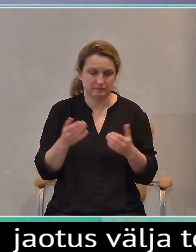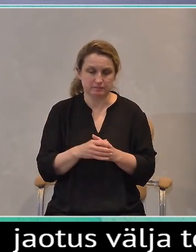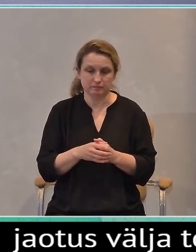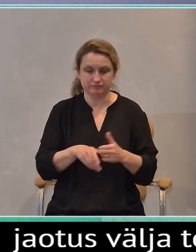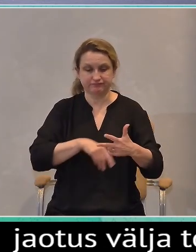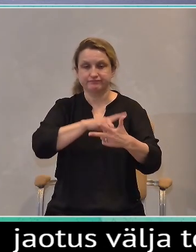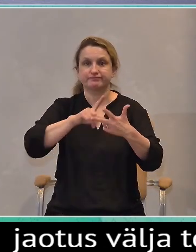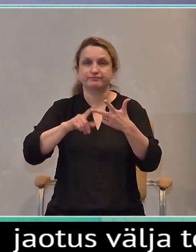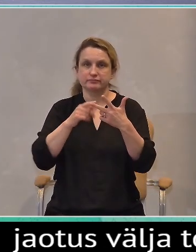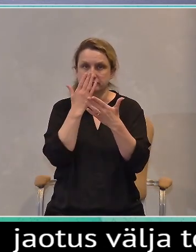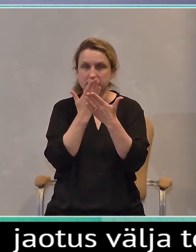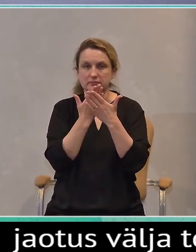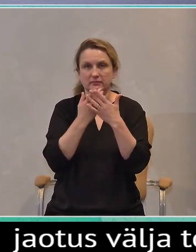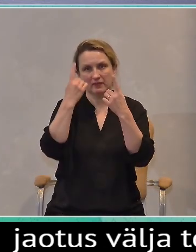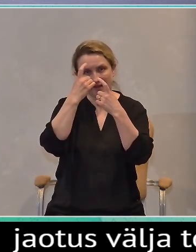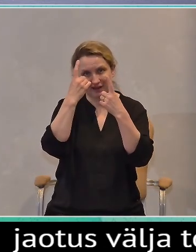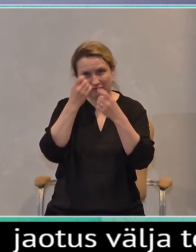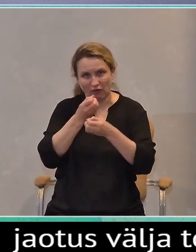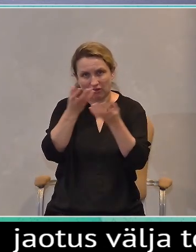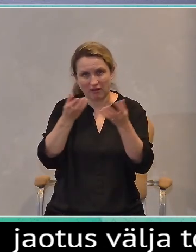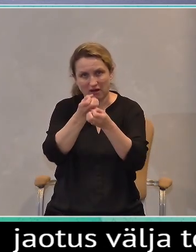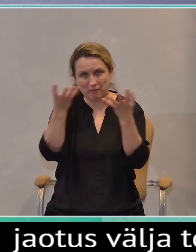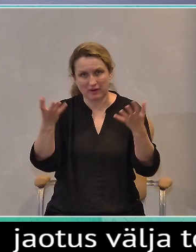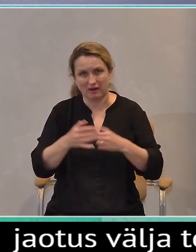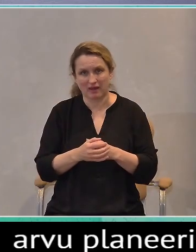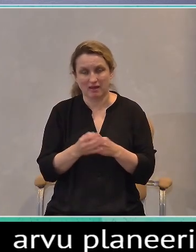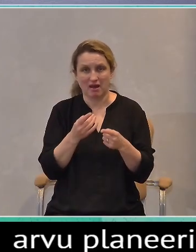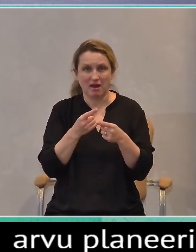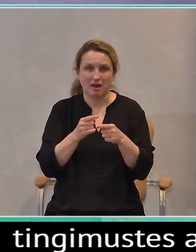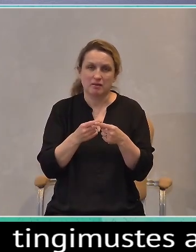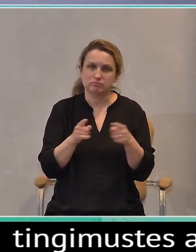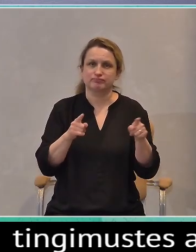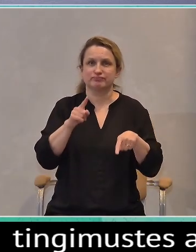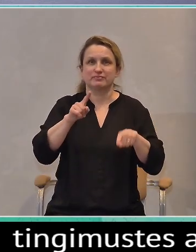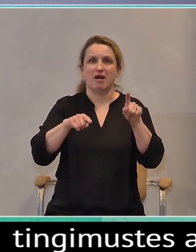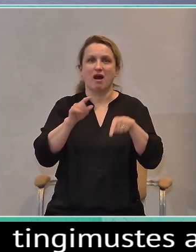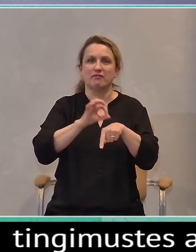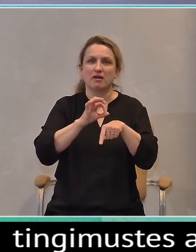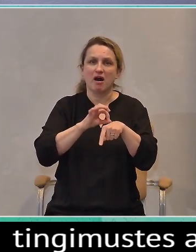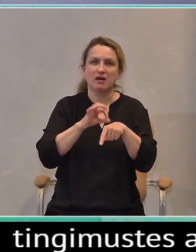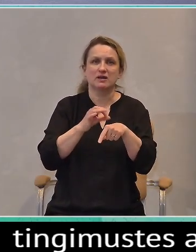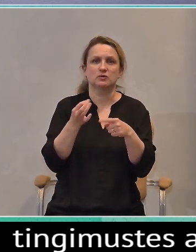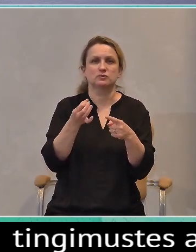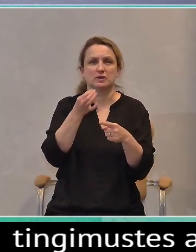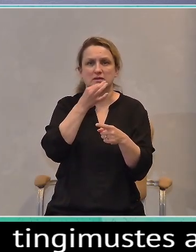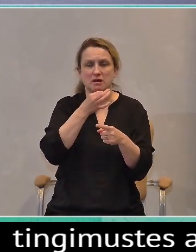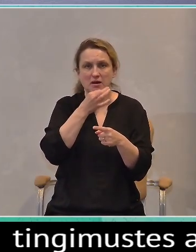small number of our population. And the third benefit is distribution of information on